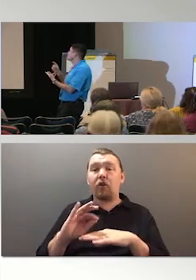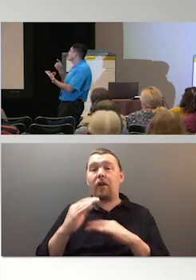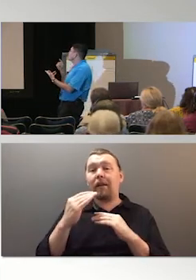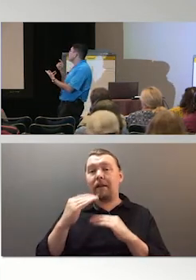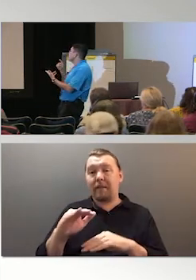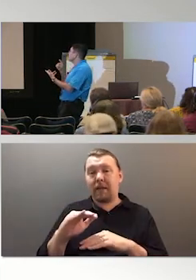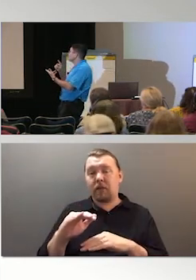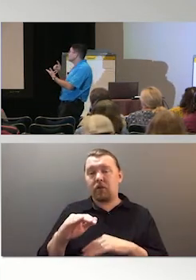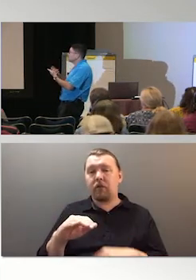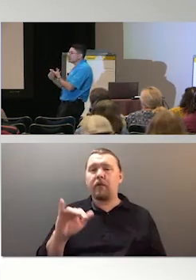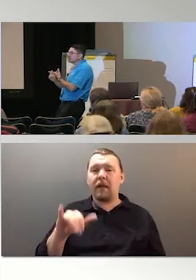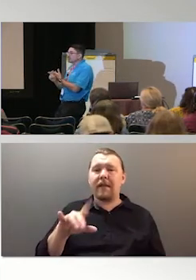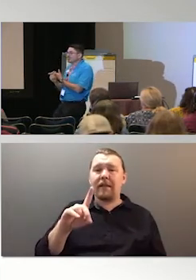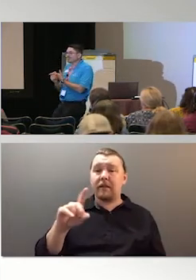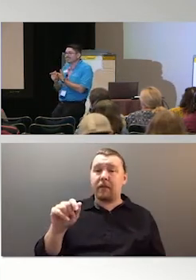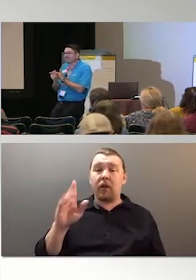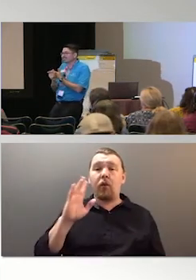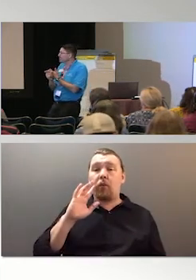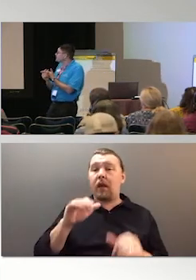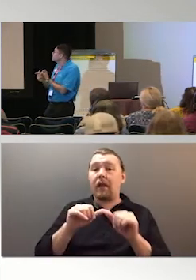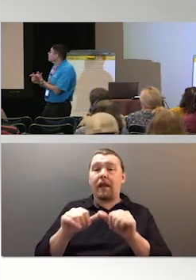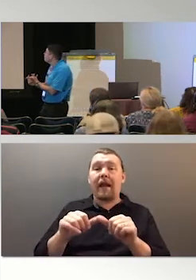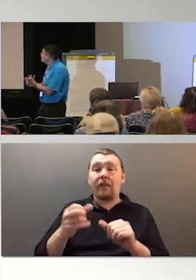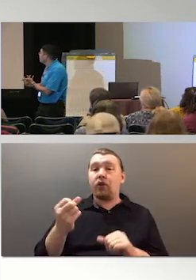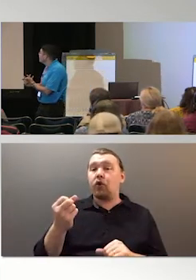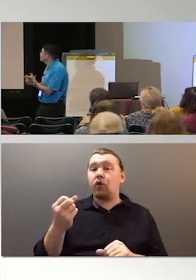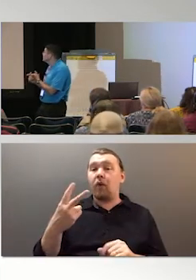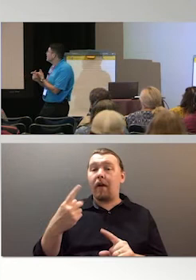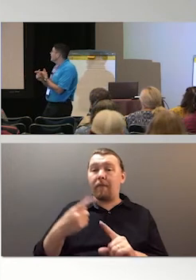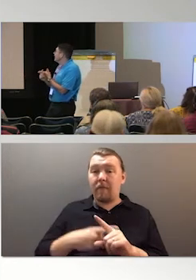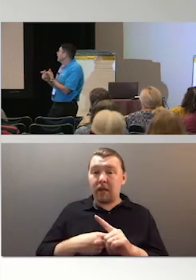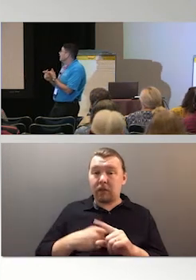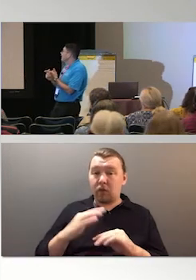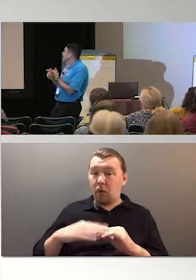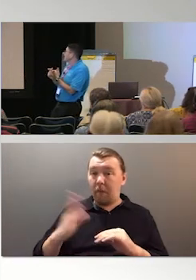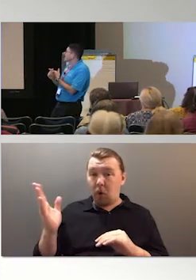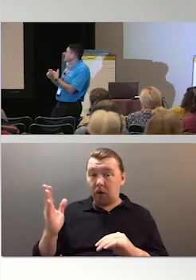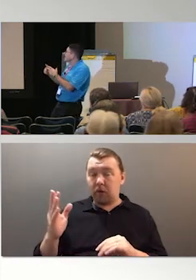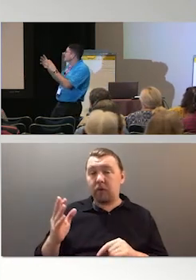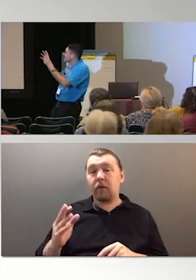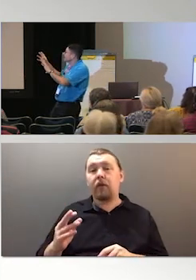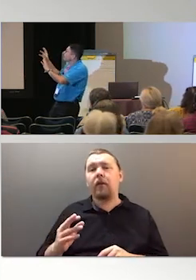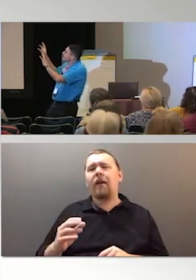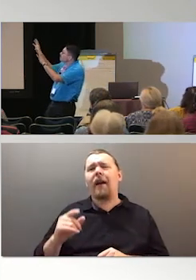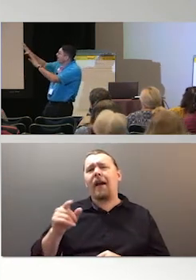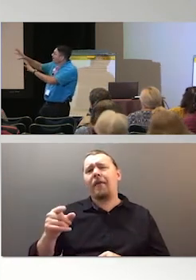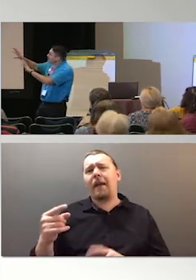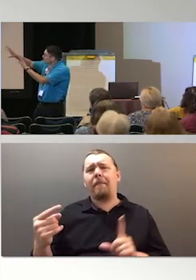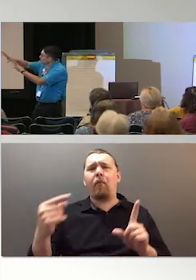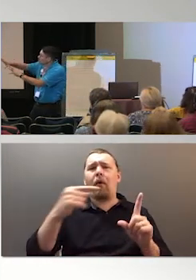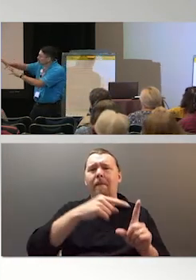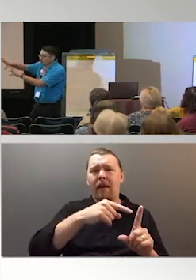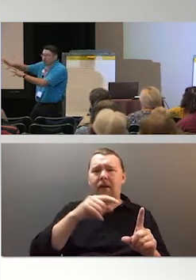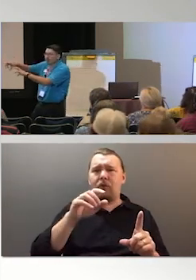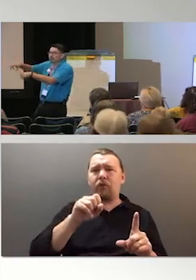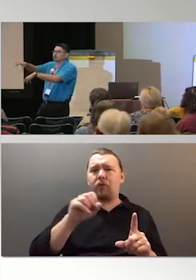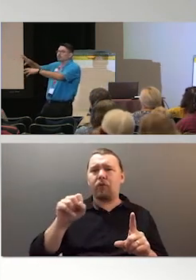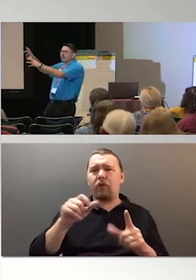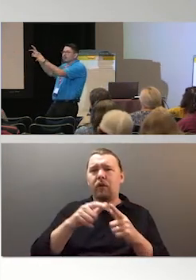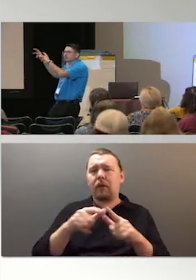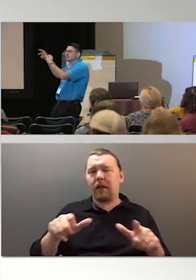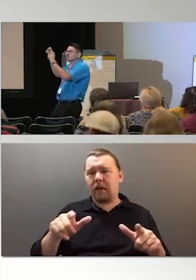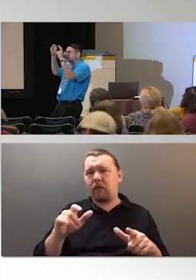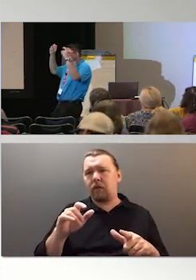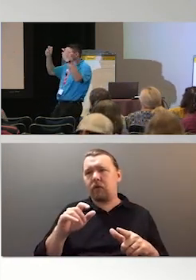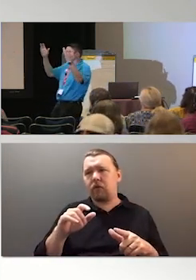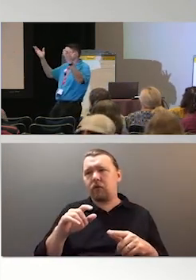limitations, that the disability is expected to last at least 12 months, and they kind of point back to Social Security language